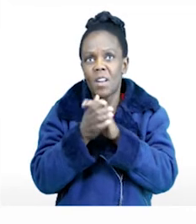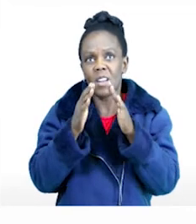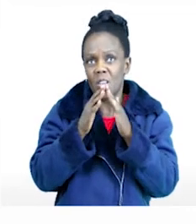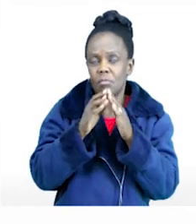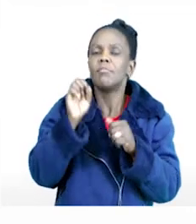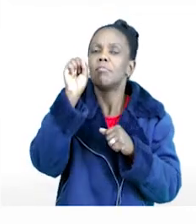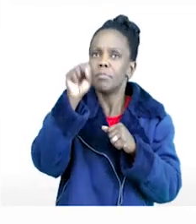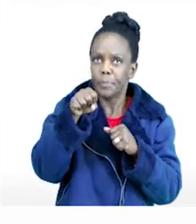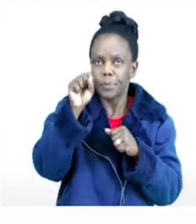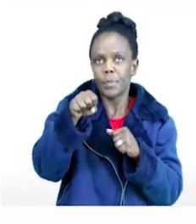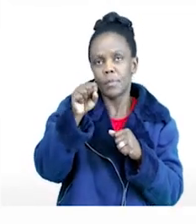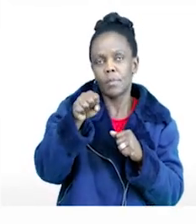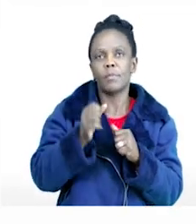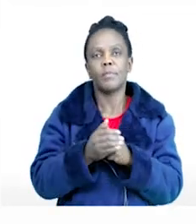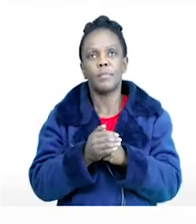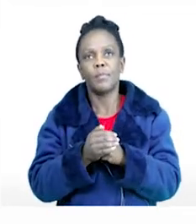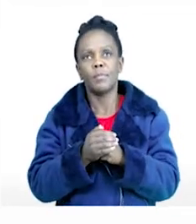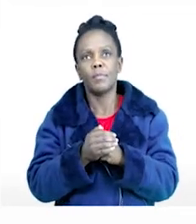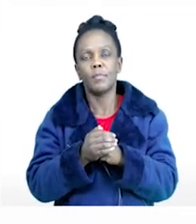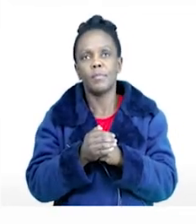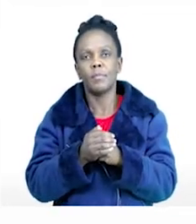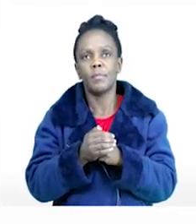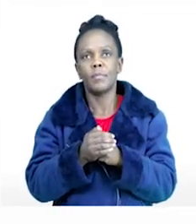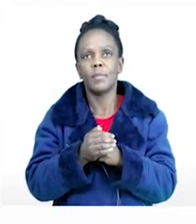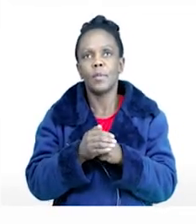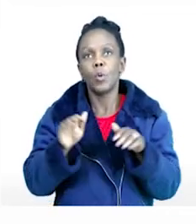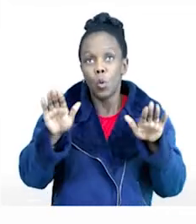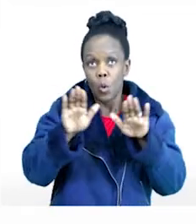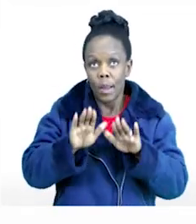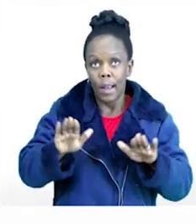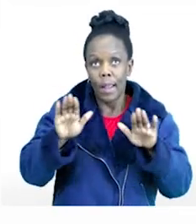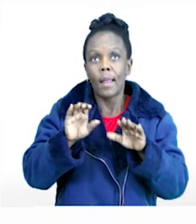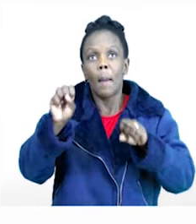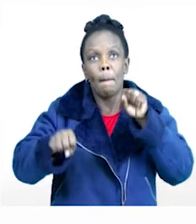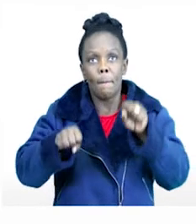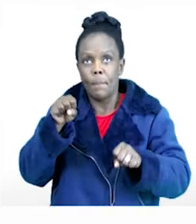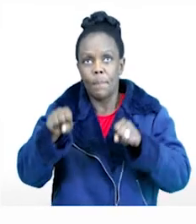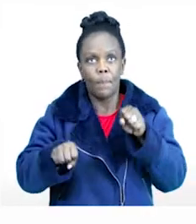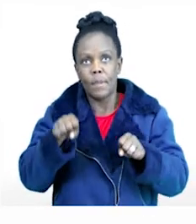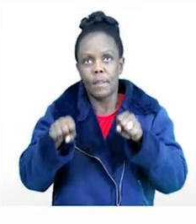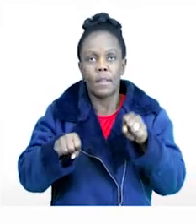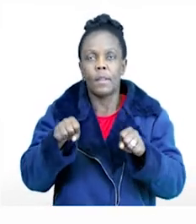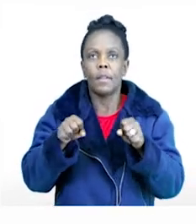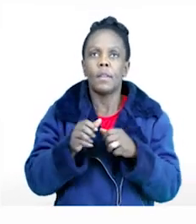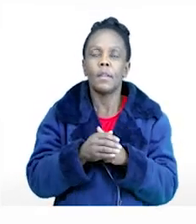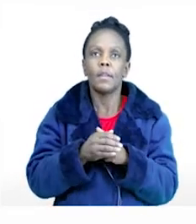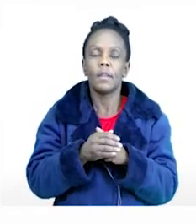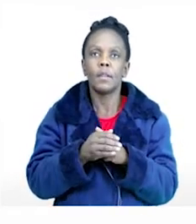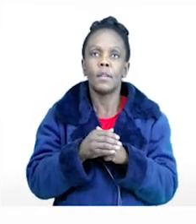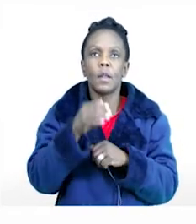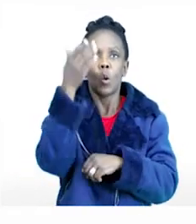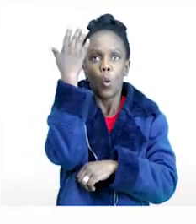Yes, you can ride a bicycle to go to your friend's house. So you are going to color the bicycle. How about